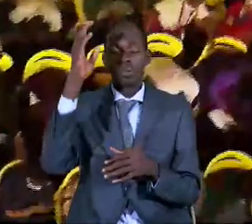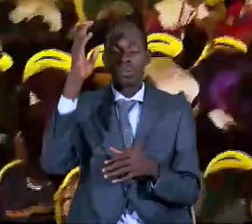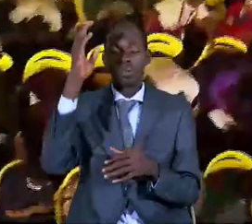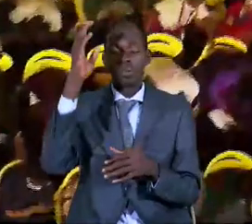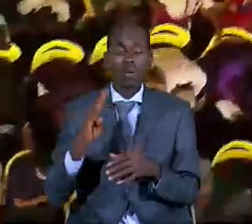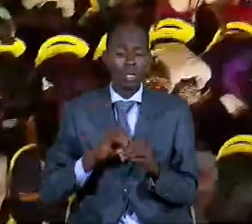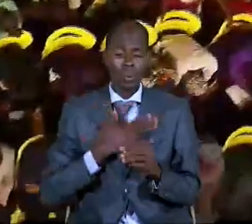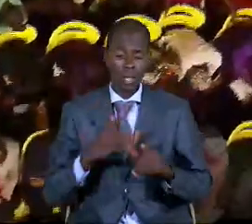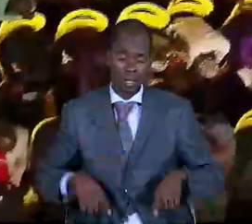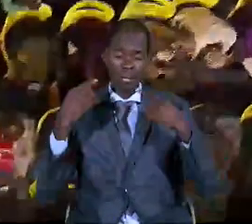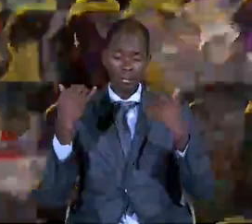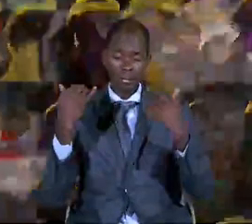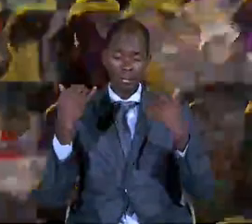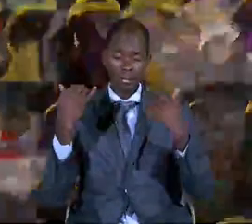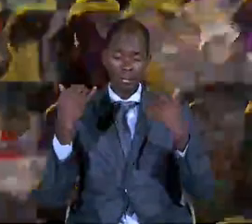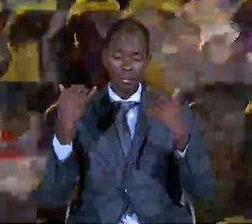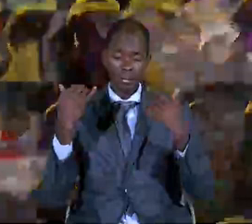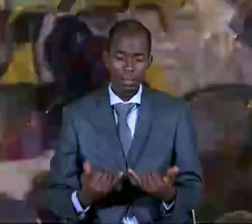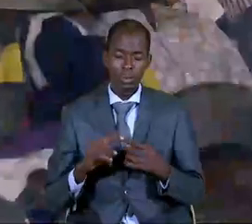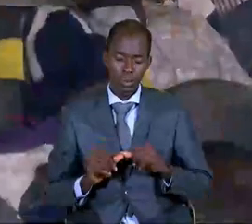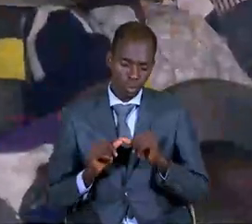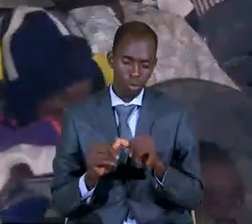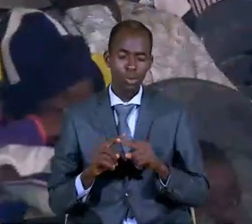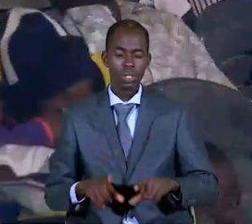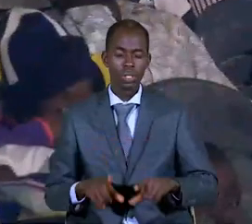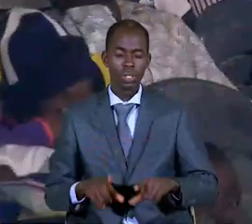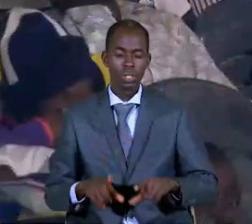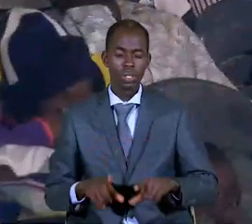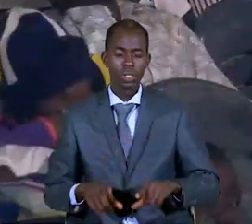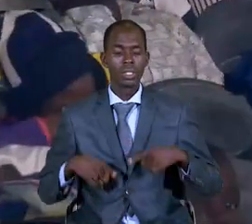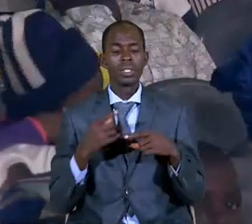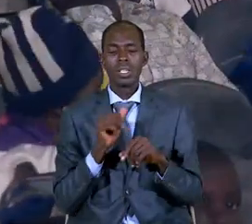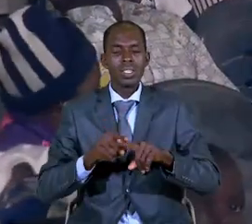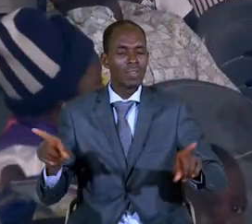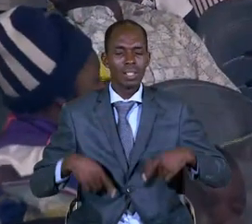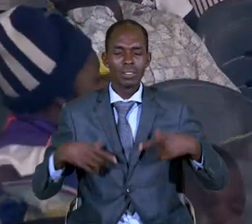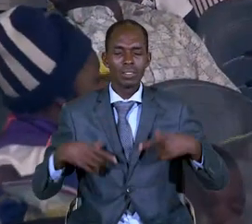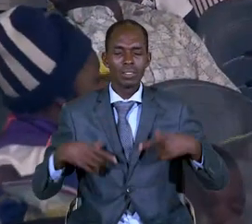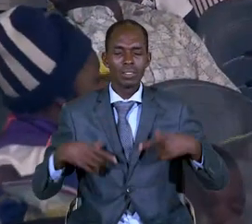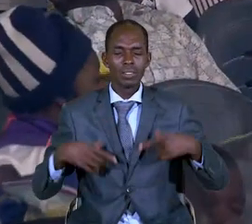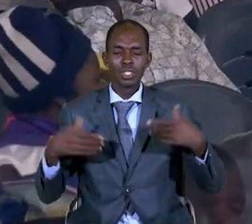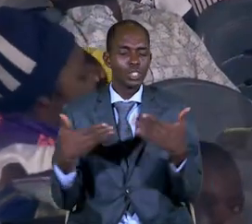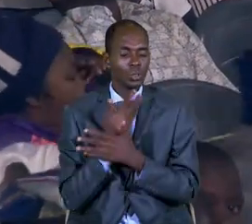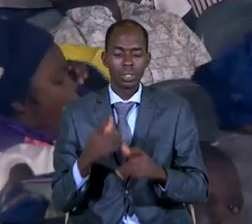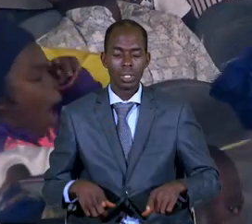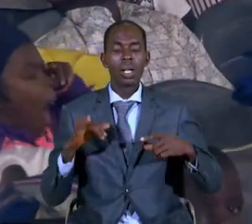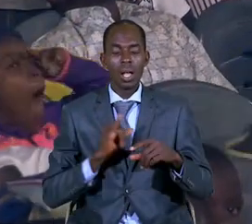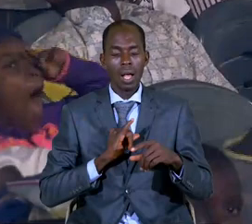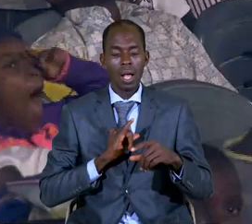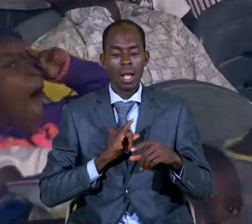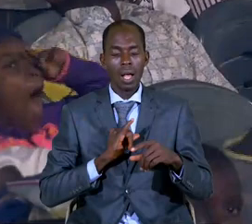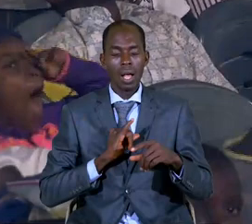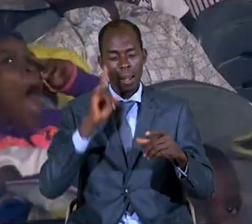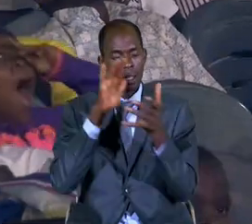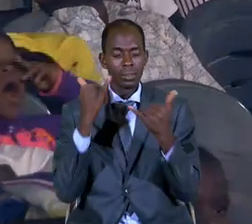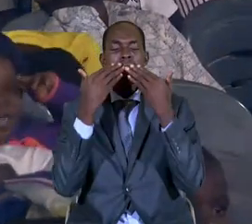life now to continue to live a different life, a new life, I believe now. Thank